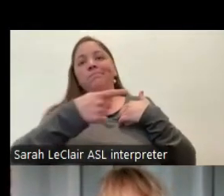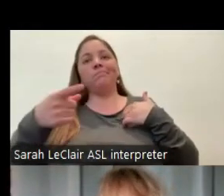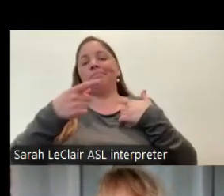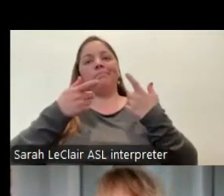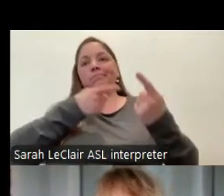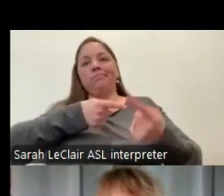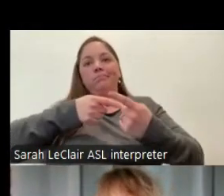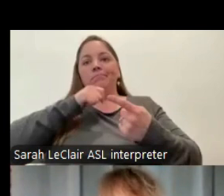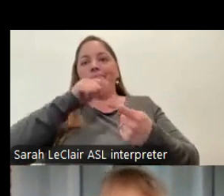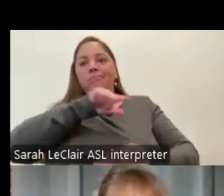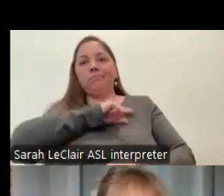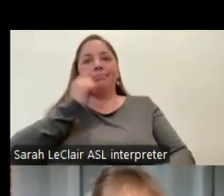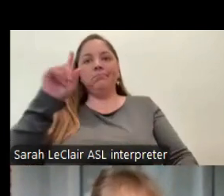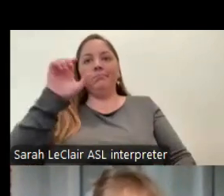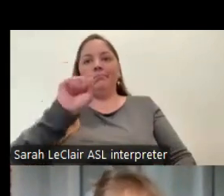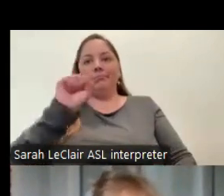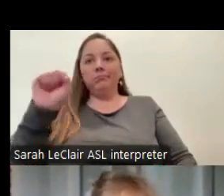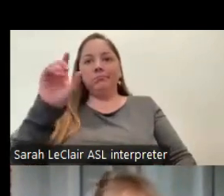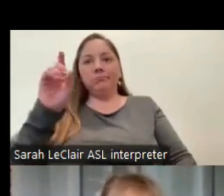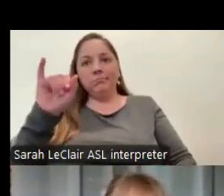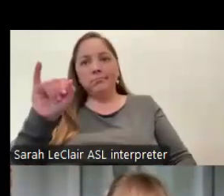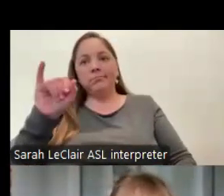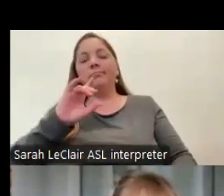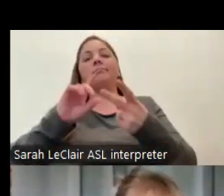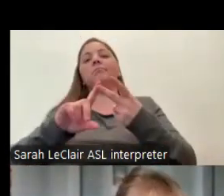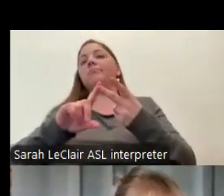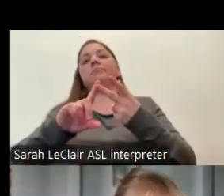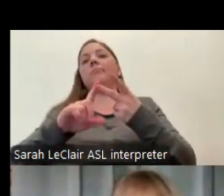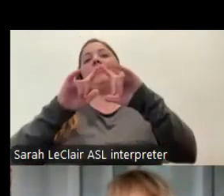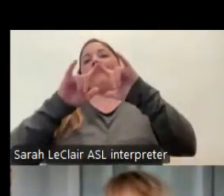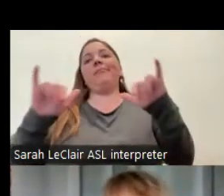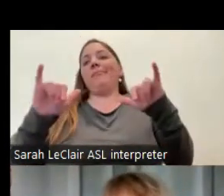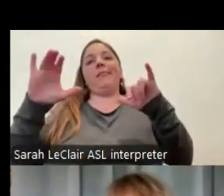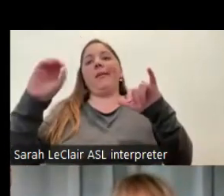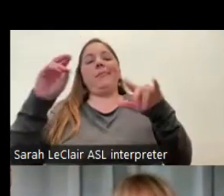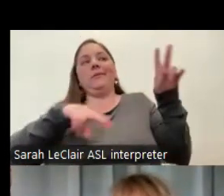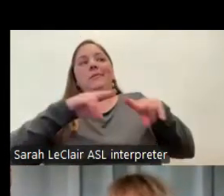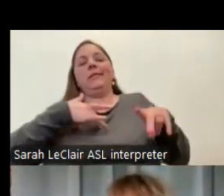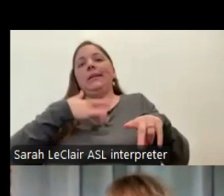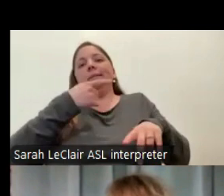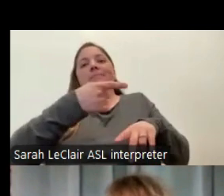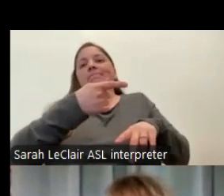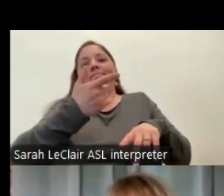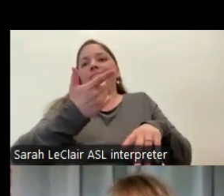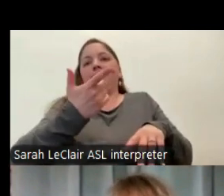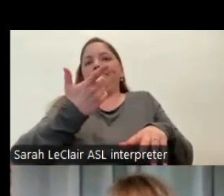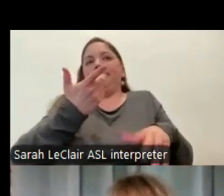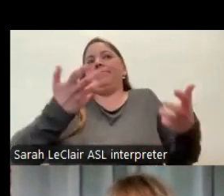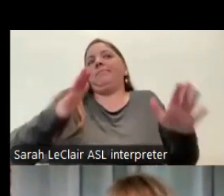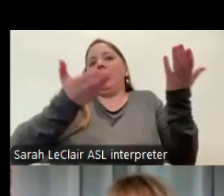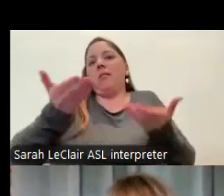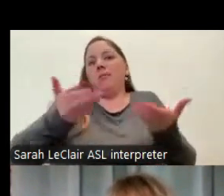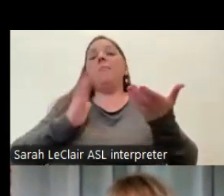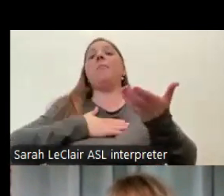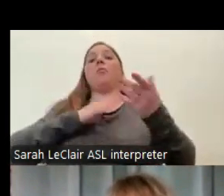don't qualify for SSDI, but at the same time, companies look at them as a liability. So my goal in doing this is